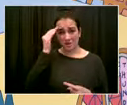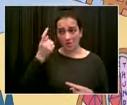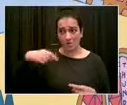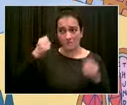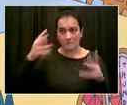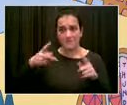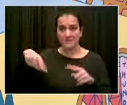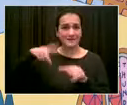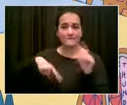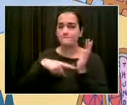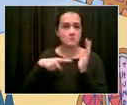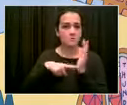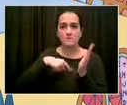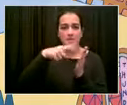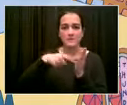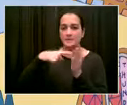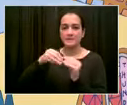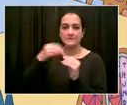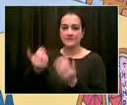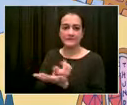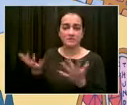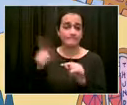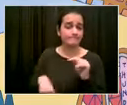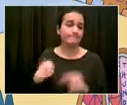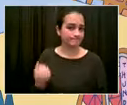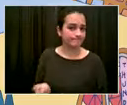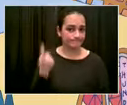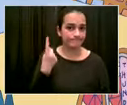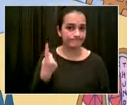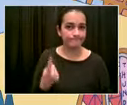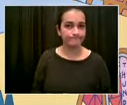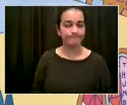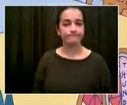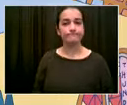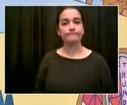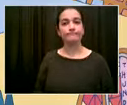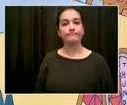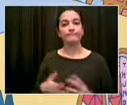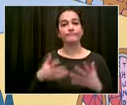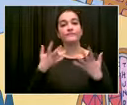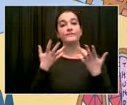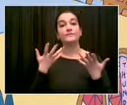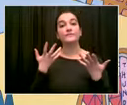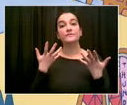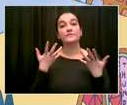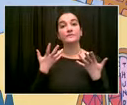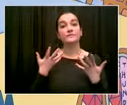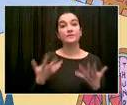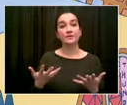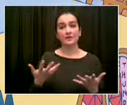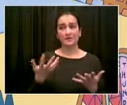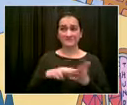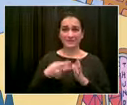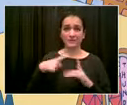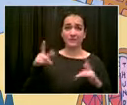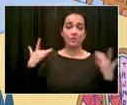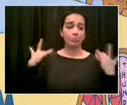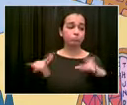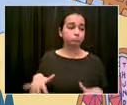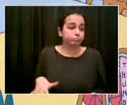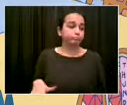to set the economy right after the one of the biggest shocks in our history. I mean, remember, the worst of COVID, in terms of not just